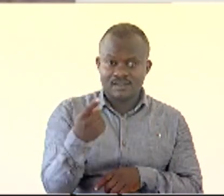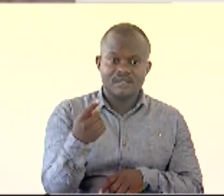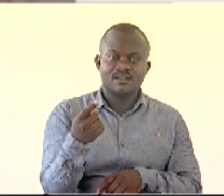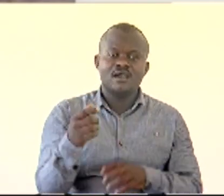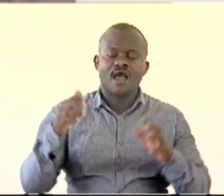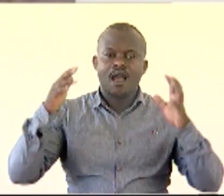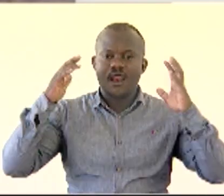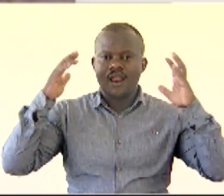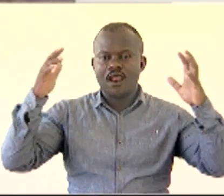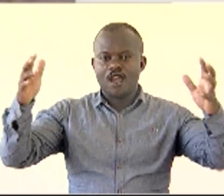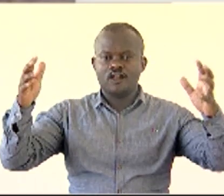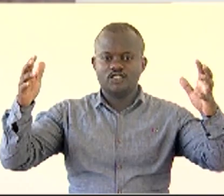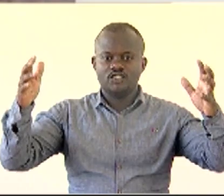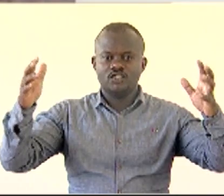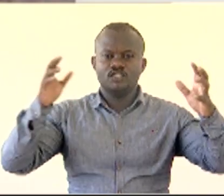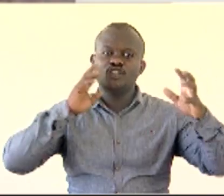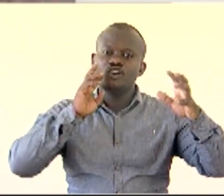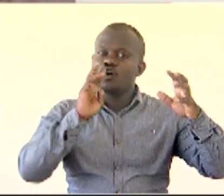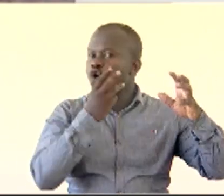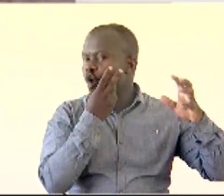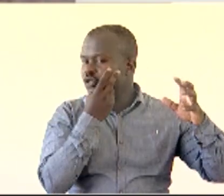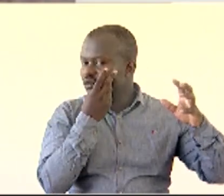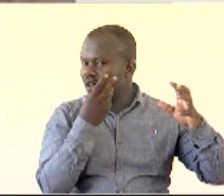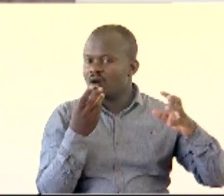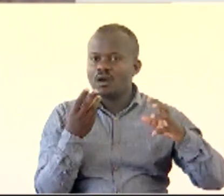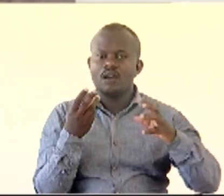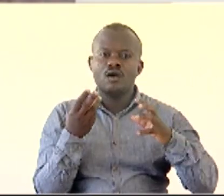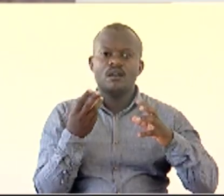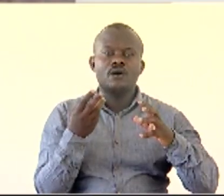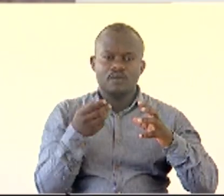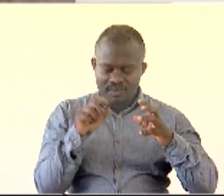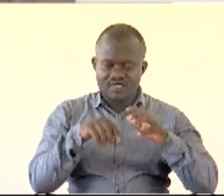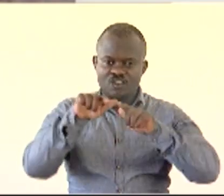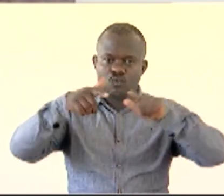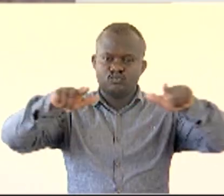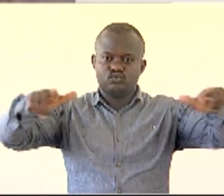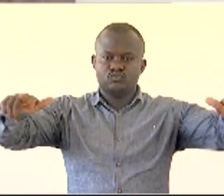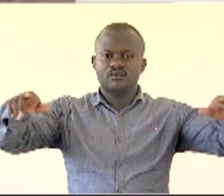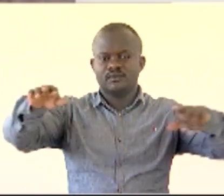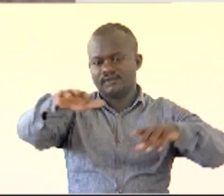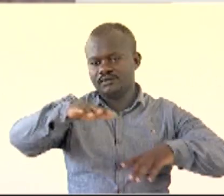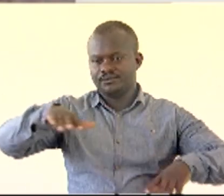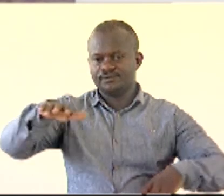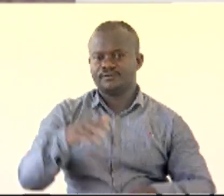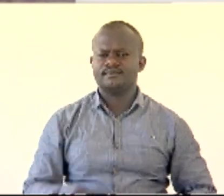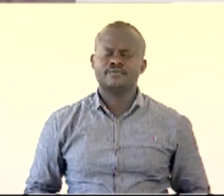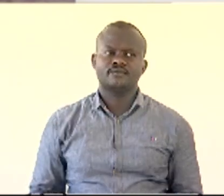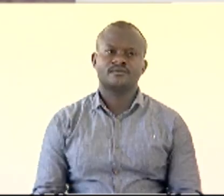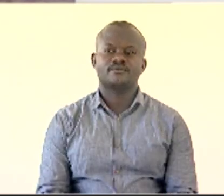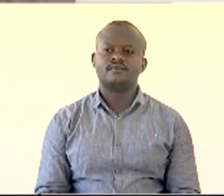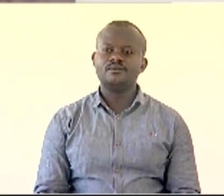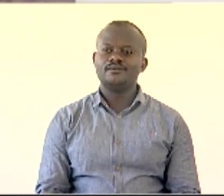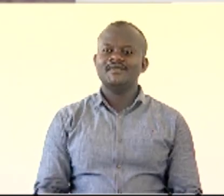large water body which seems to be a lake. From these two photos,